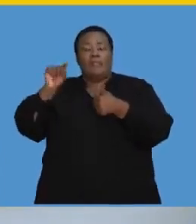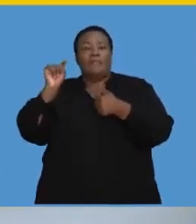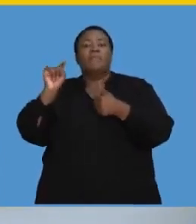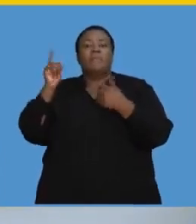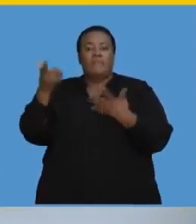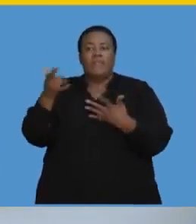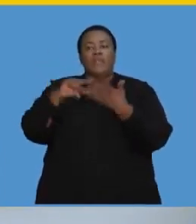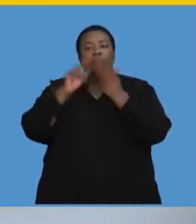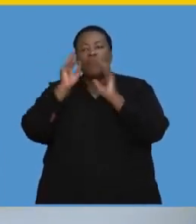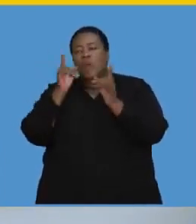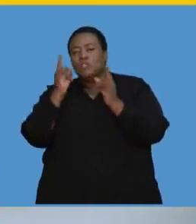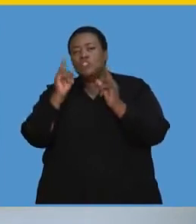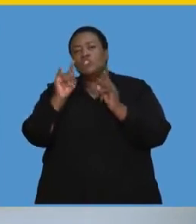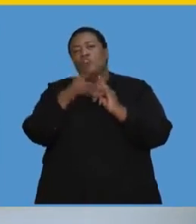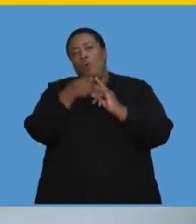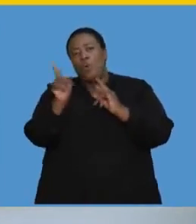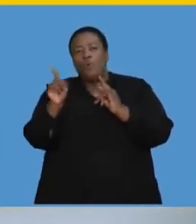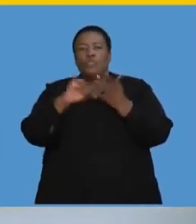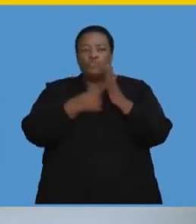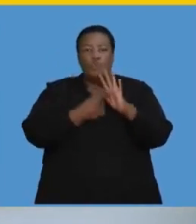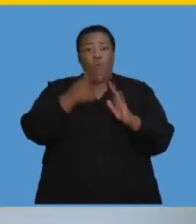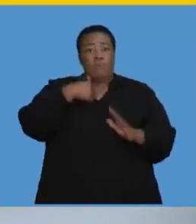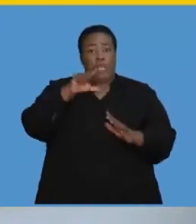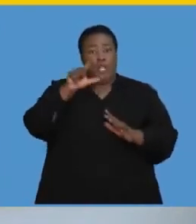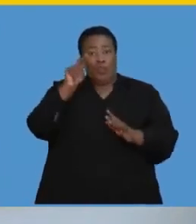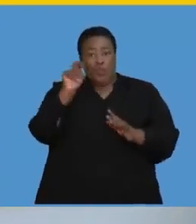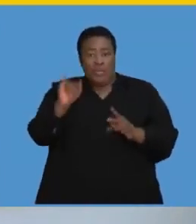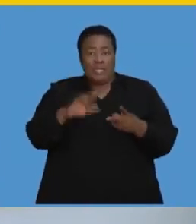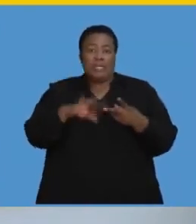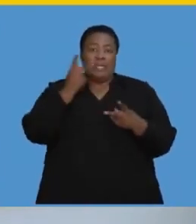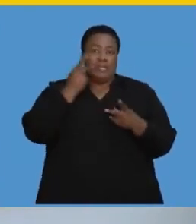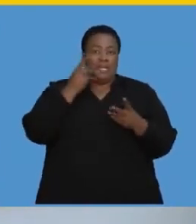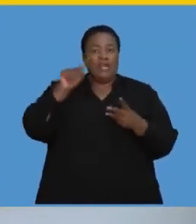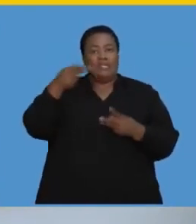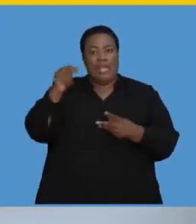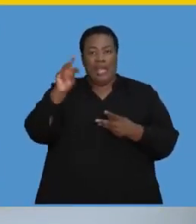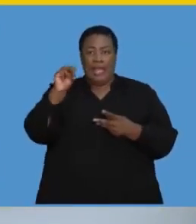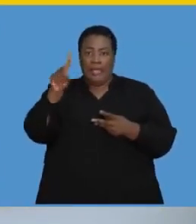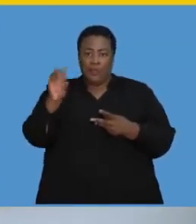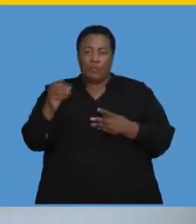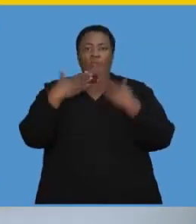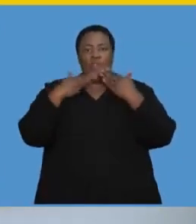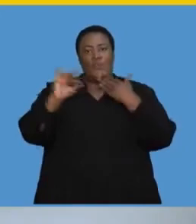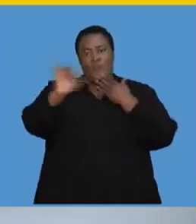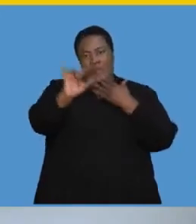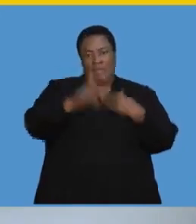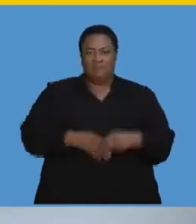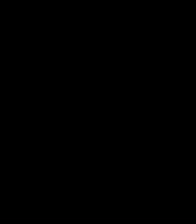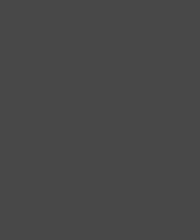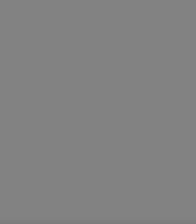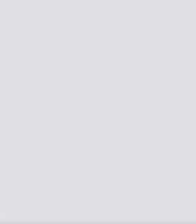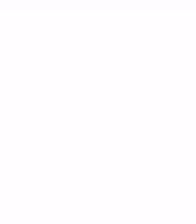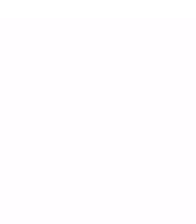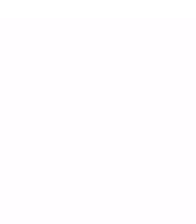of those shows that you've missed. But then from me, Luni, Keta, as well as Tando, thank you and goodbye.